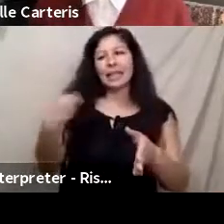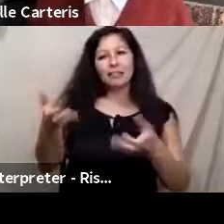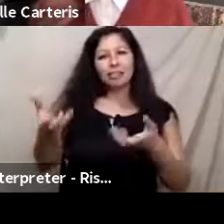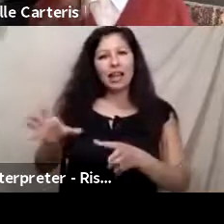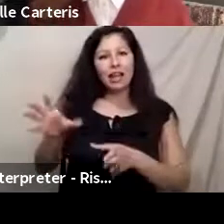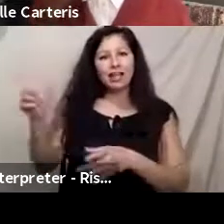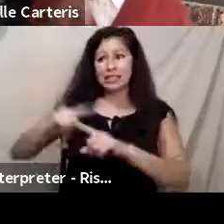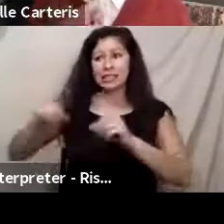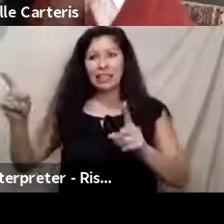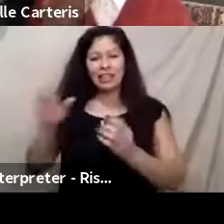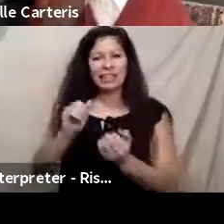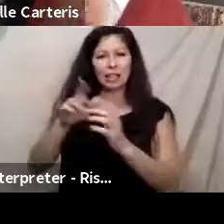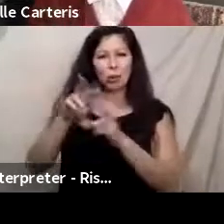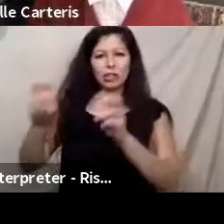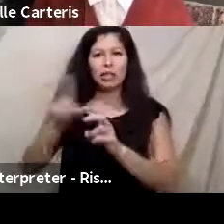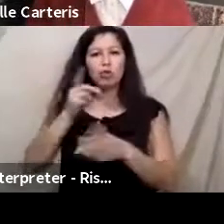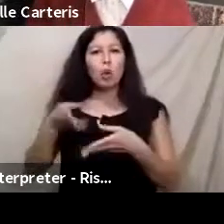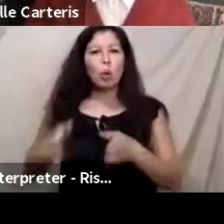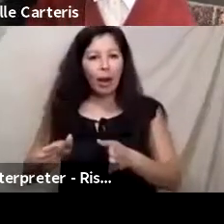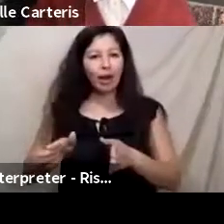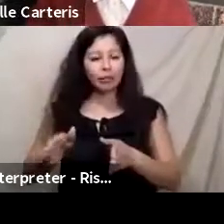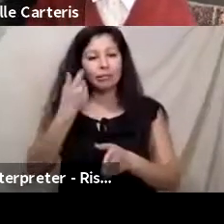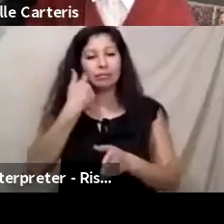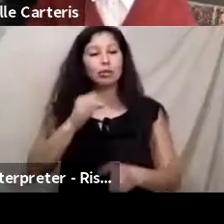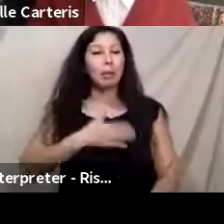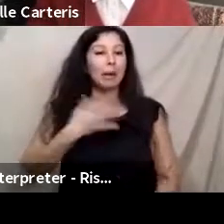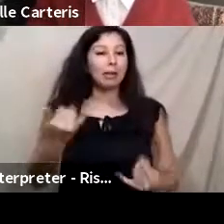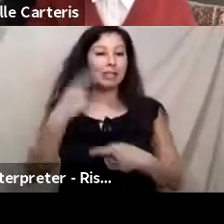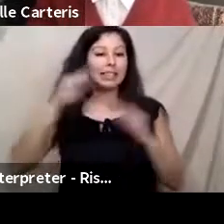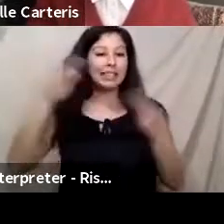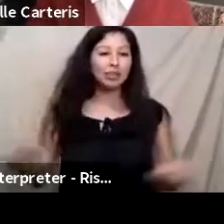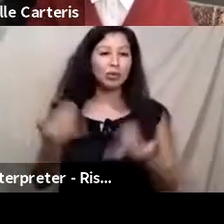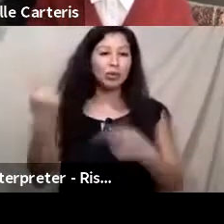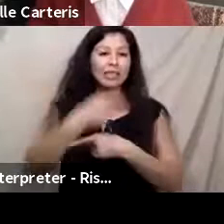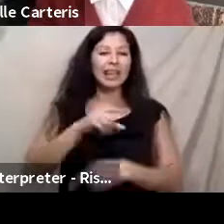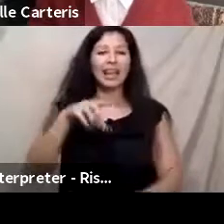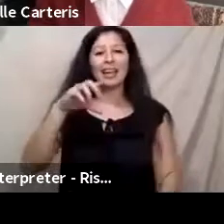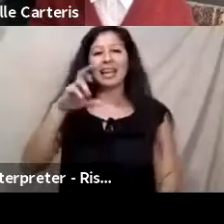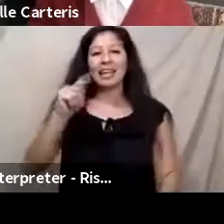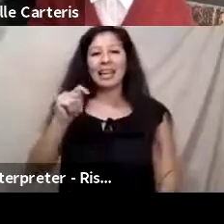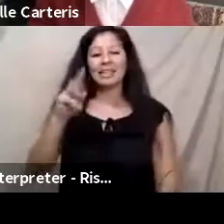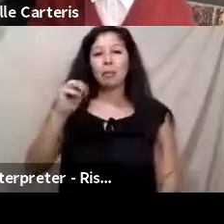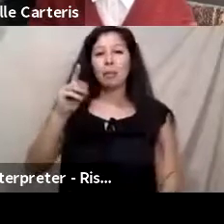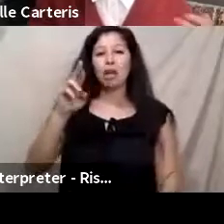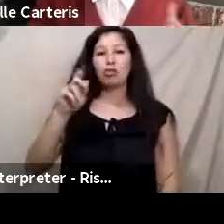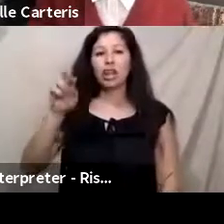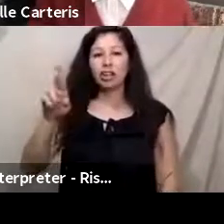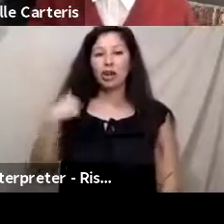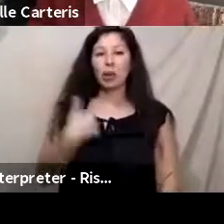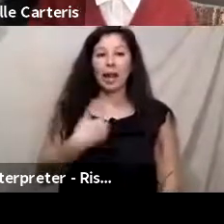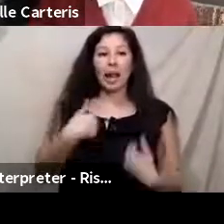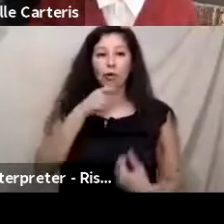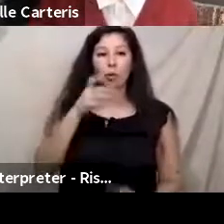really deal with topics in a real way. So I'm happy today to introduce today's guest moderator. We have with